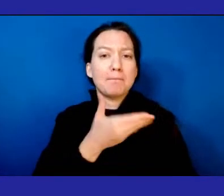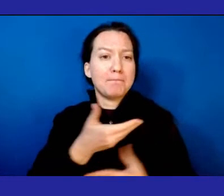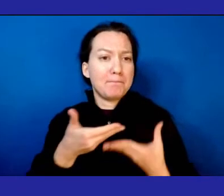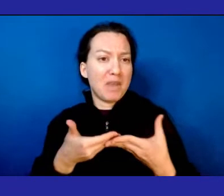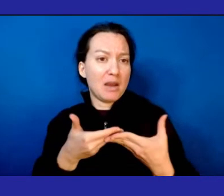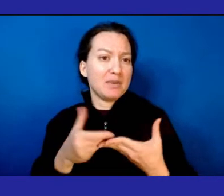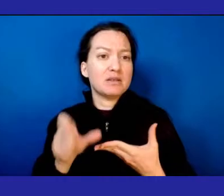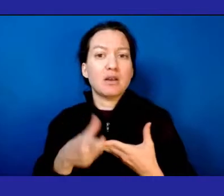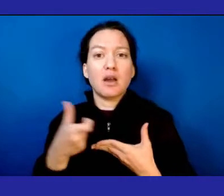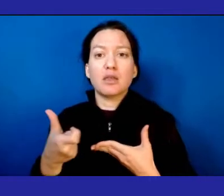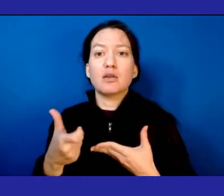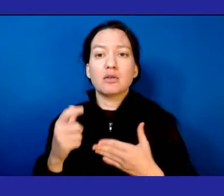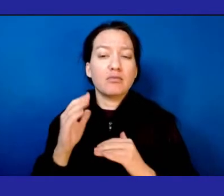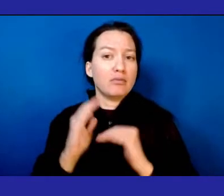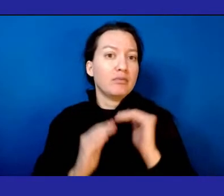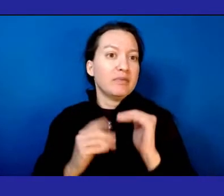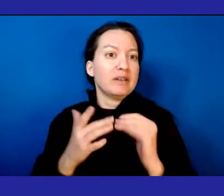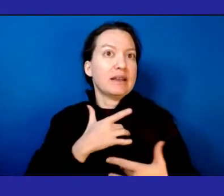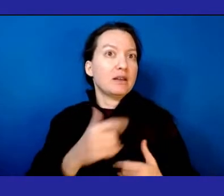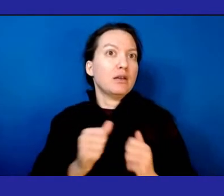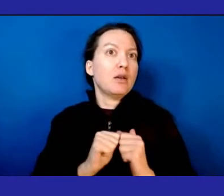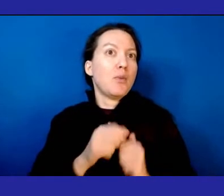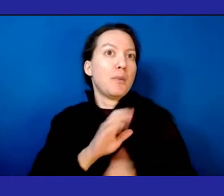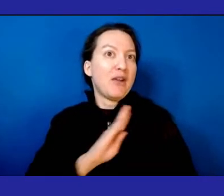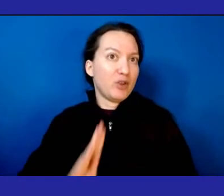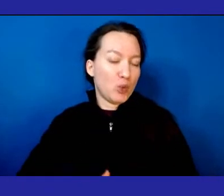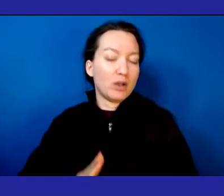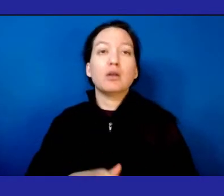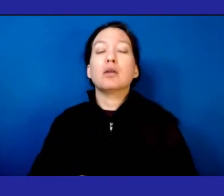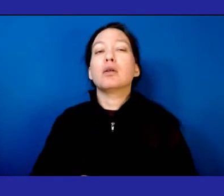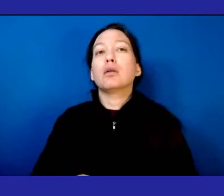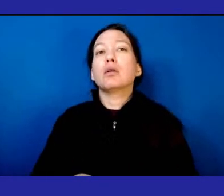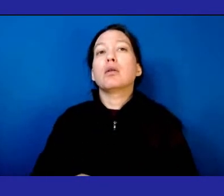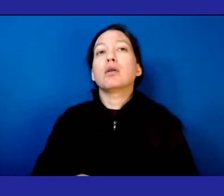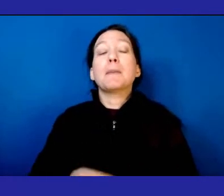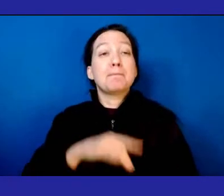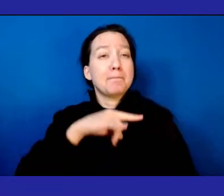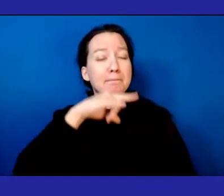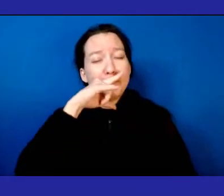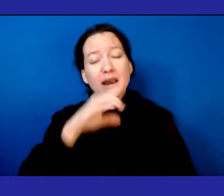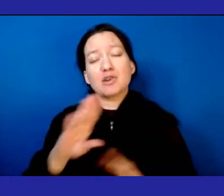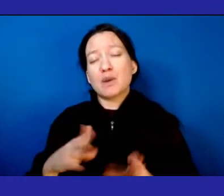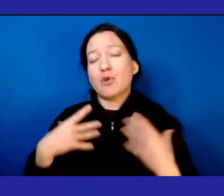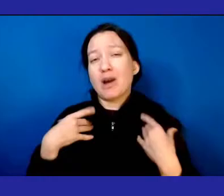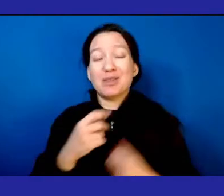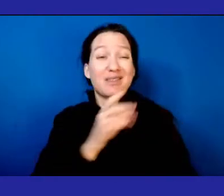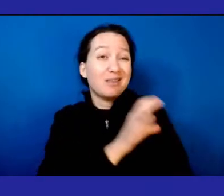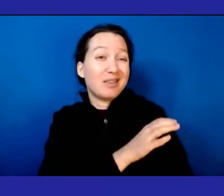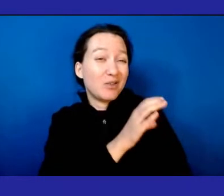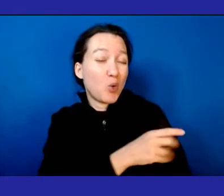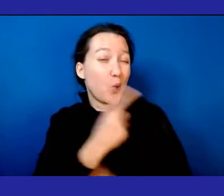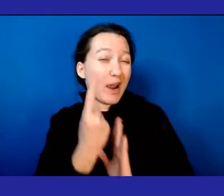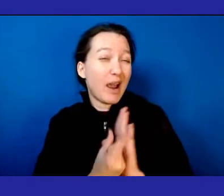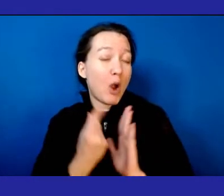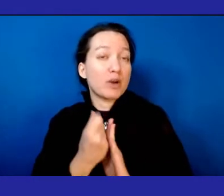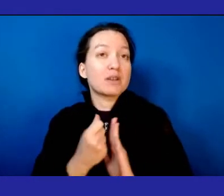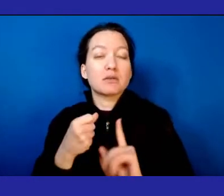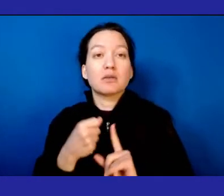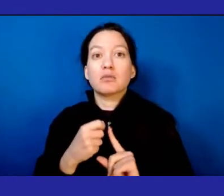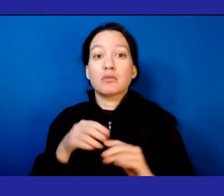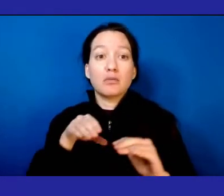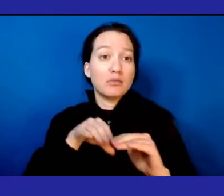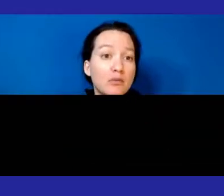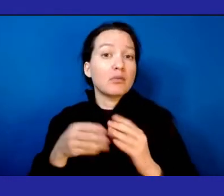Generally, that's done to Bellevue. The extension of pediatric behavioral health clinic hours facilitates